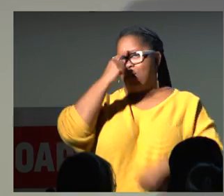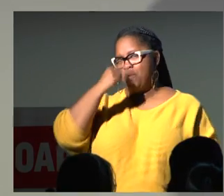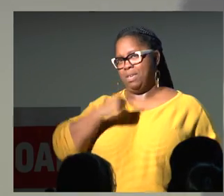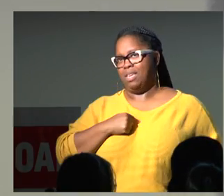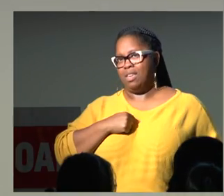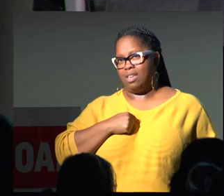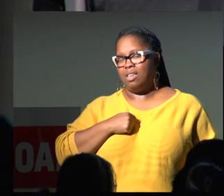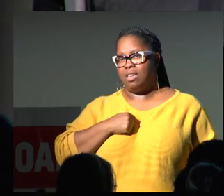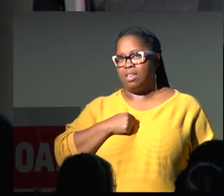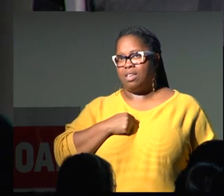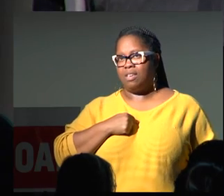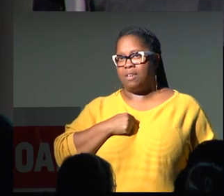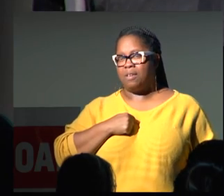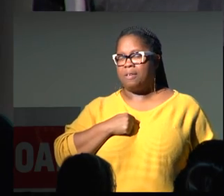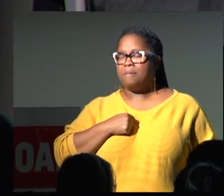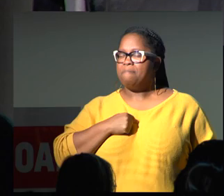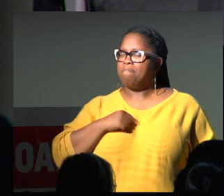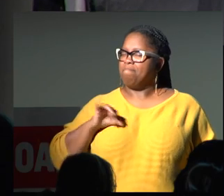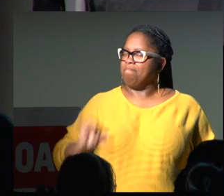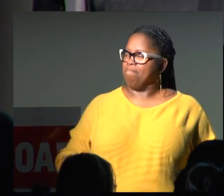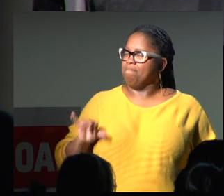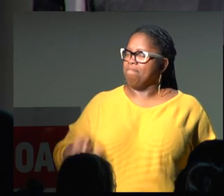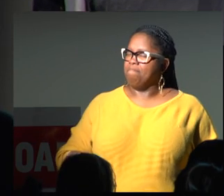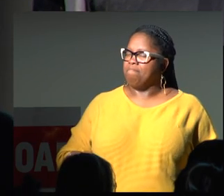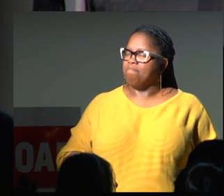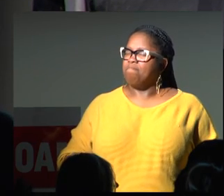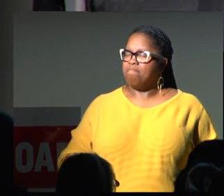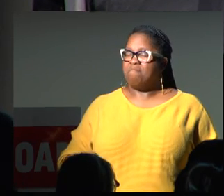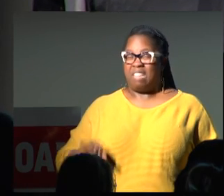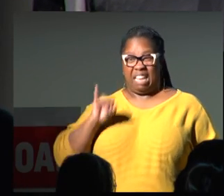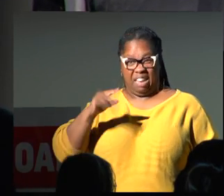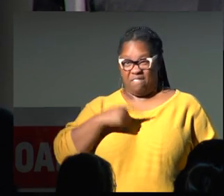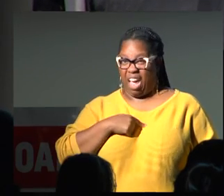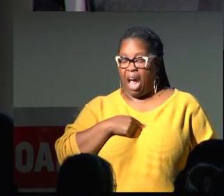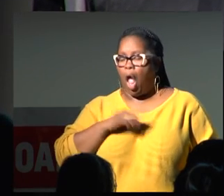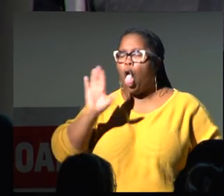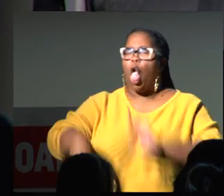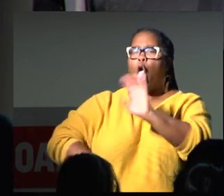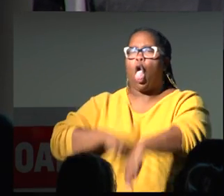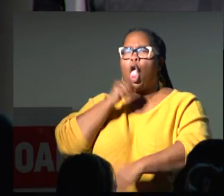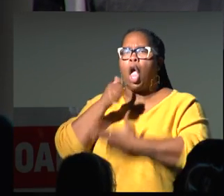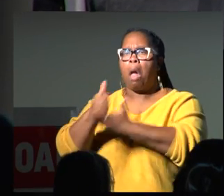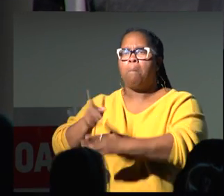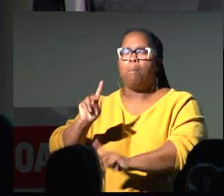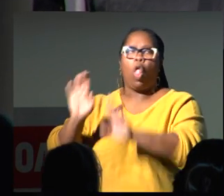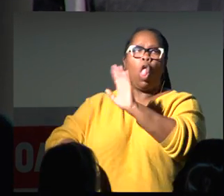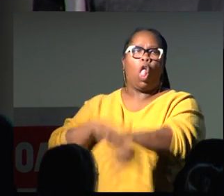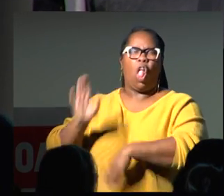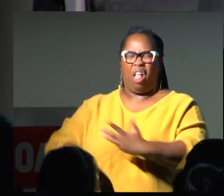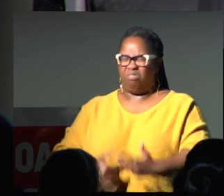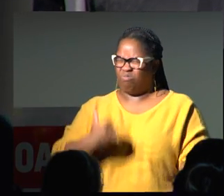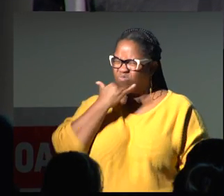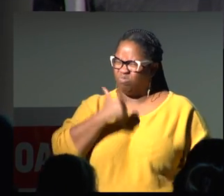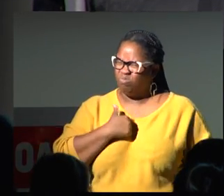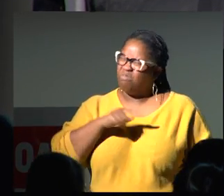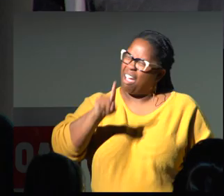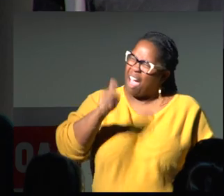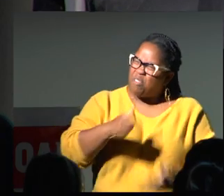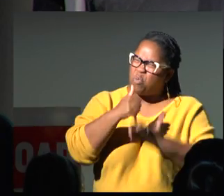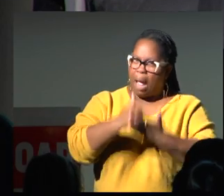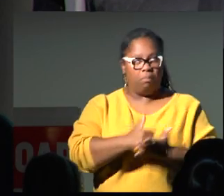me. So I would be remiss not to help people, man. I have to help people. Look at all the people that helped